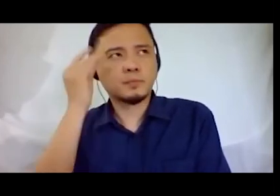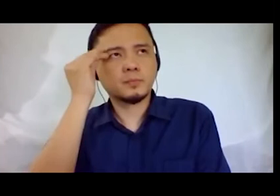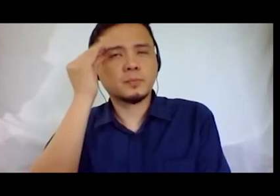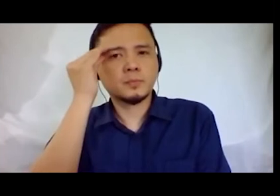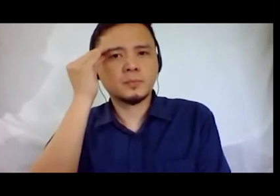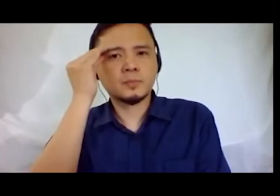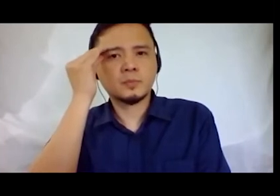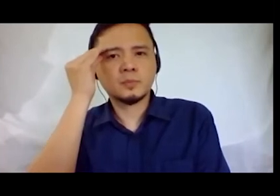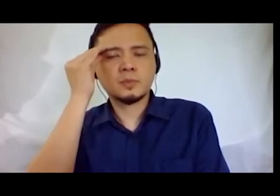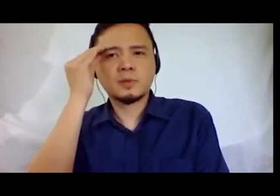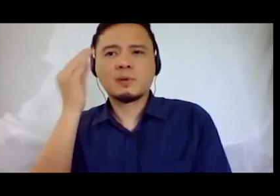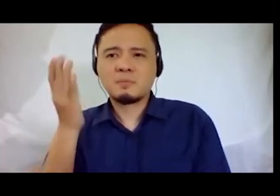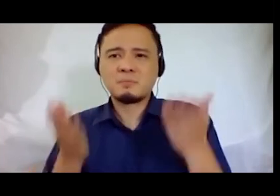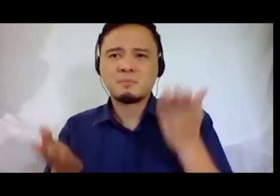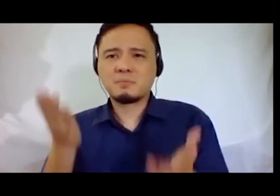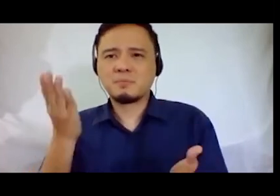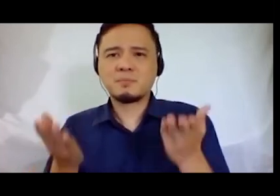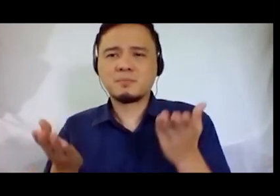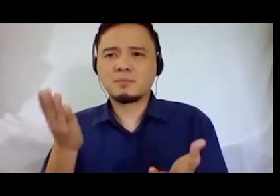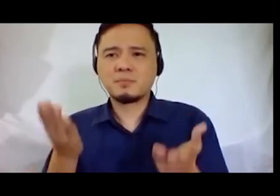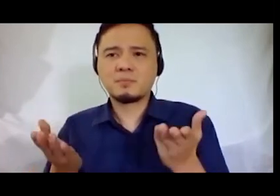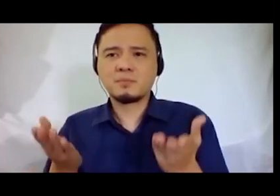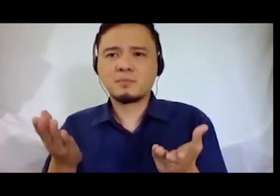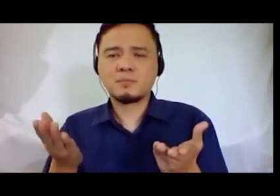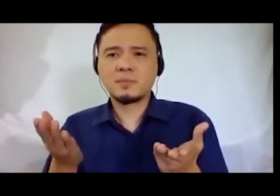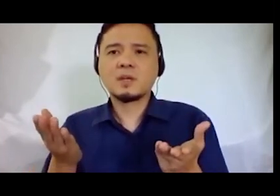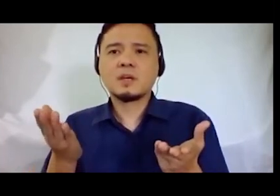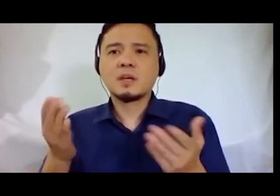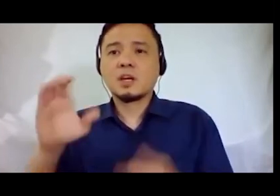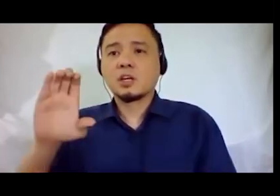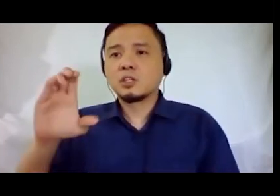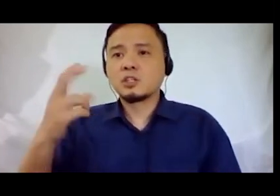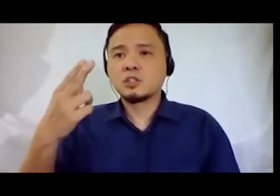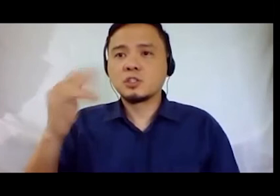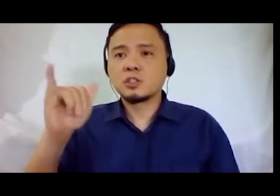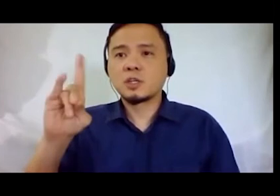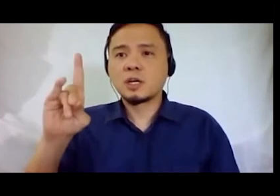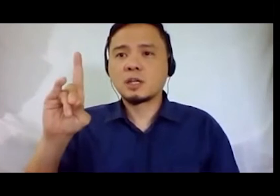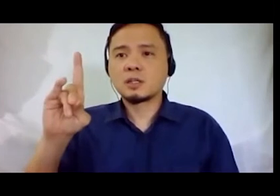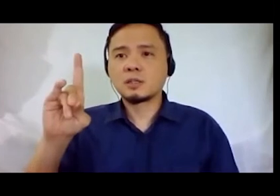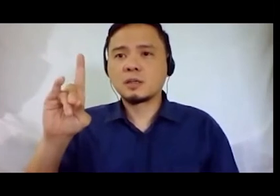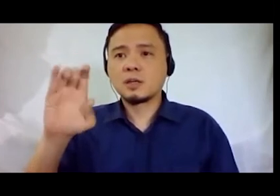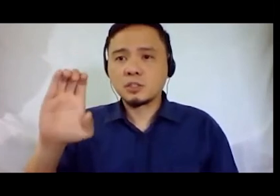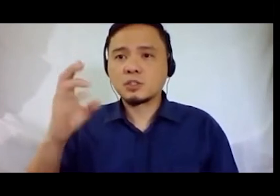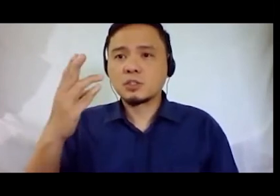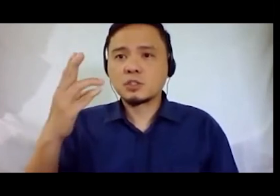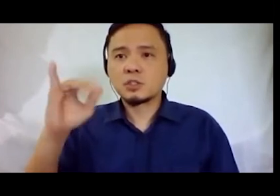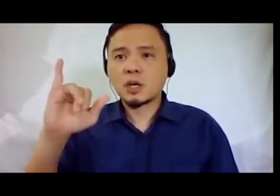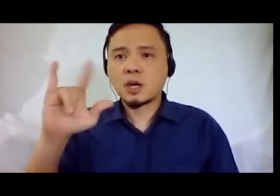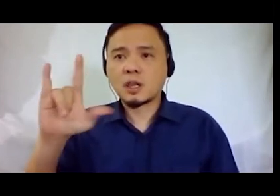child, then you need to say child one and child two.